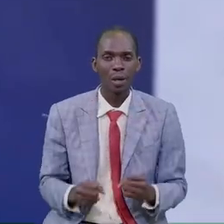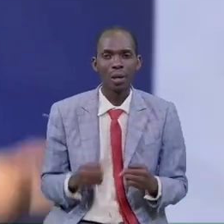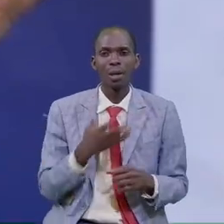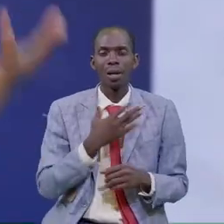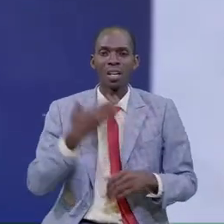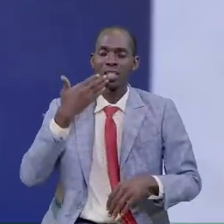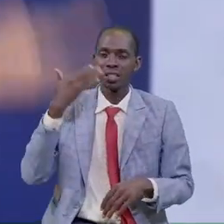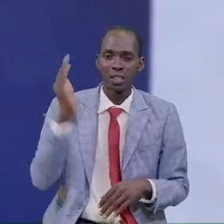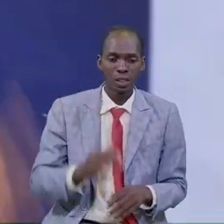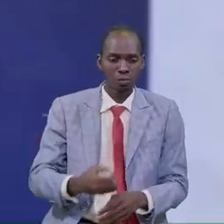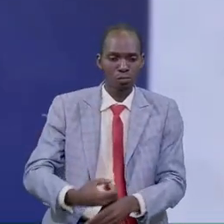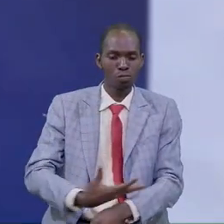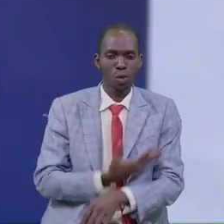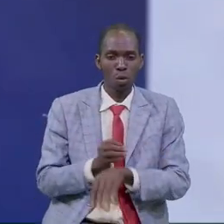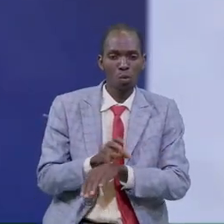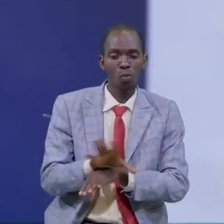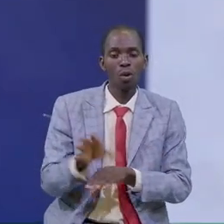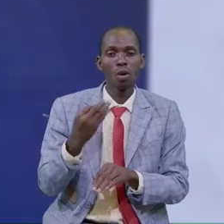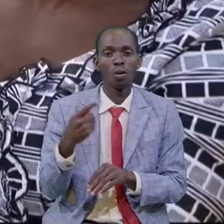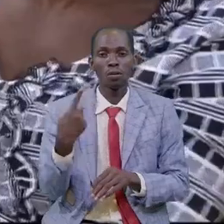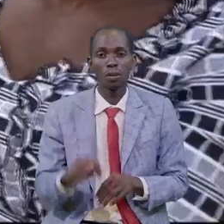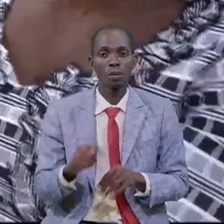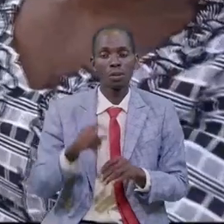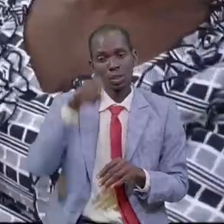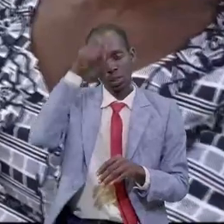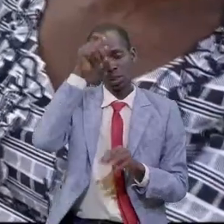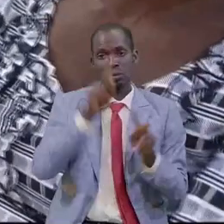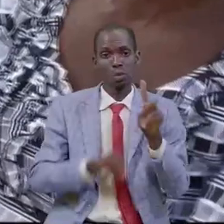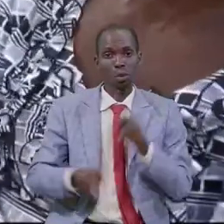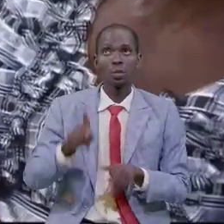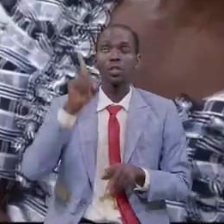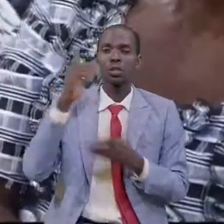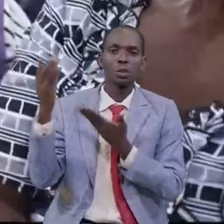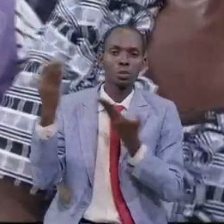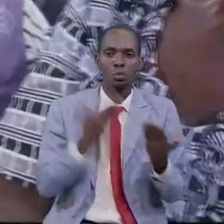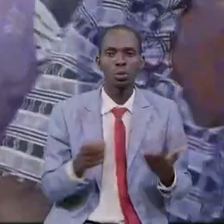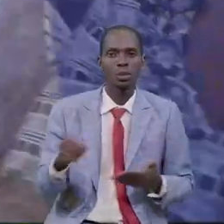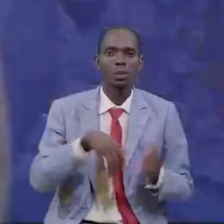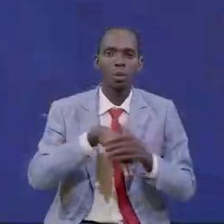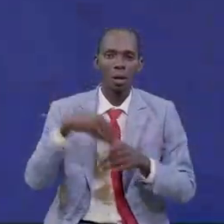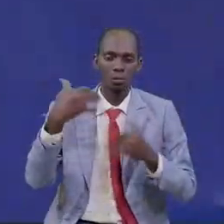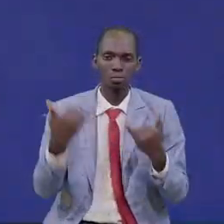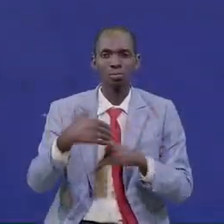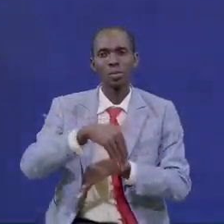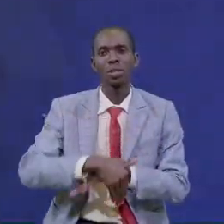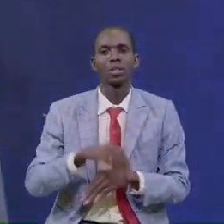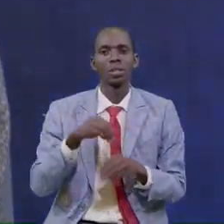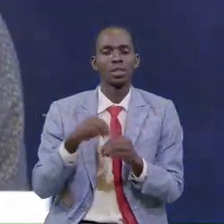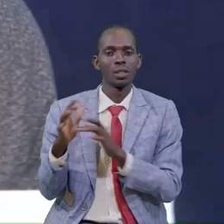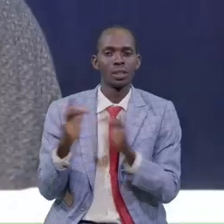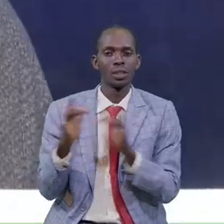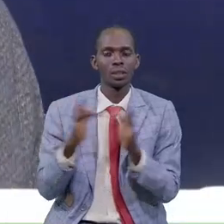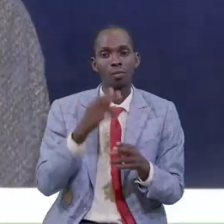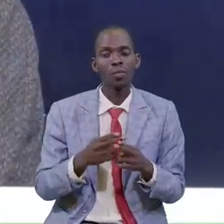of Egypt, he brings you out tonight. Il vous fera sortir des ténèbres des puissances maléfiques d'Égypte. Out of that